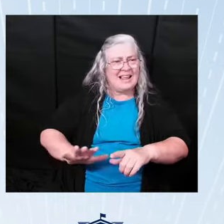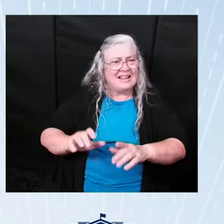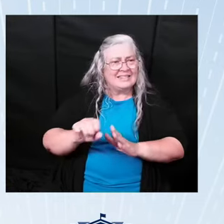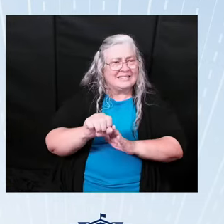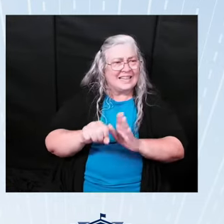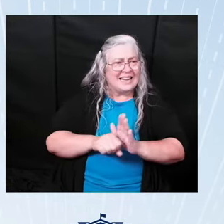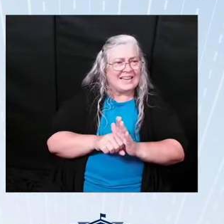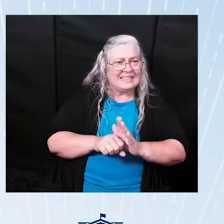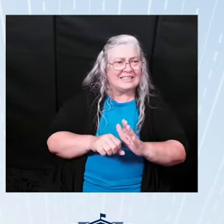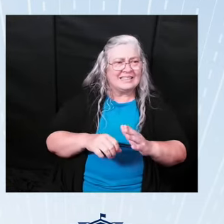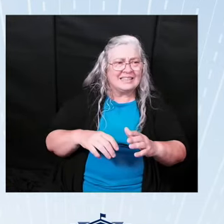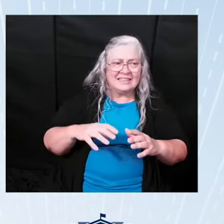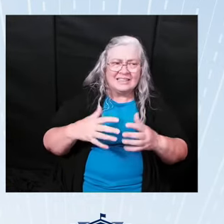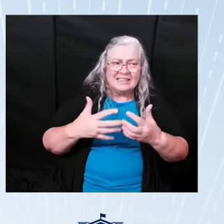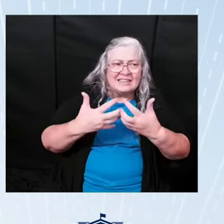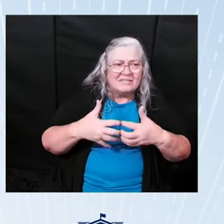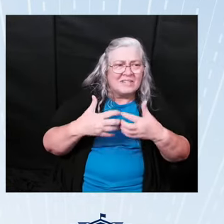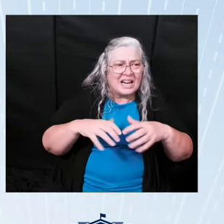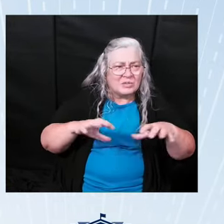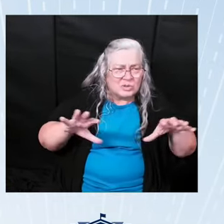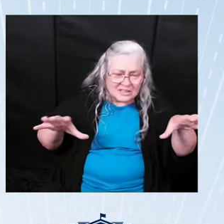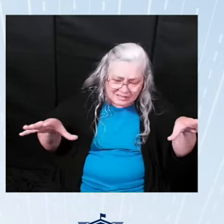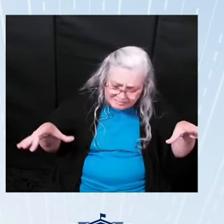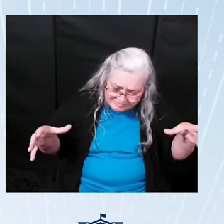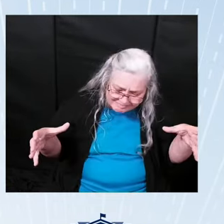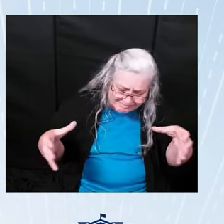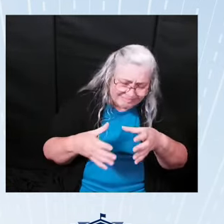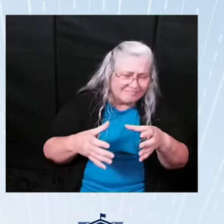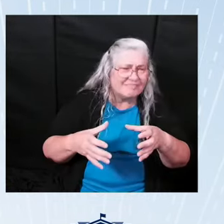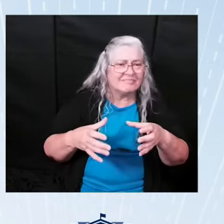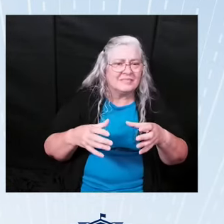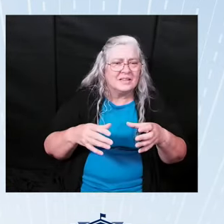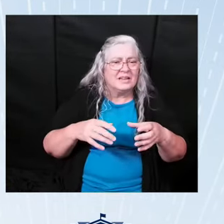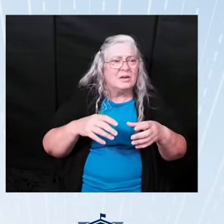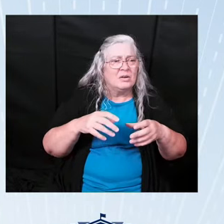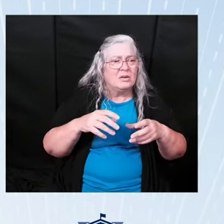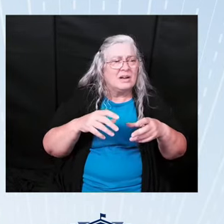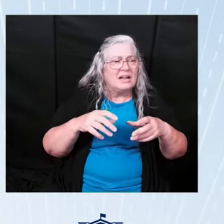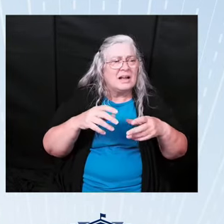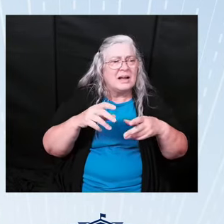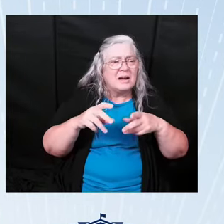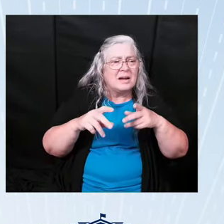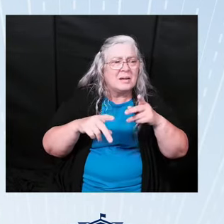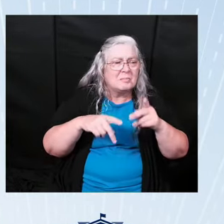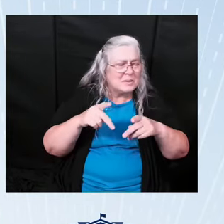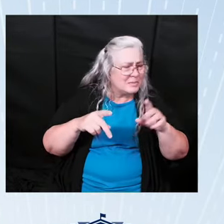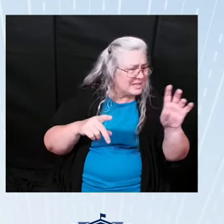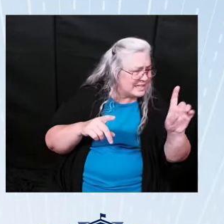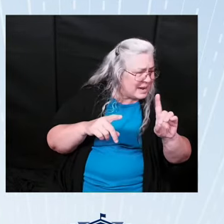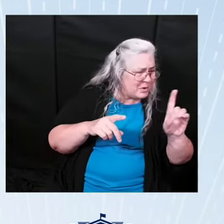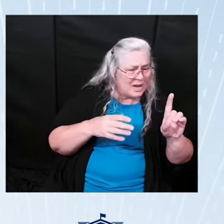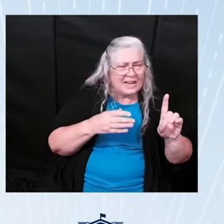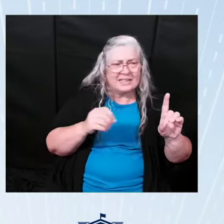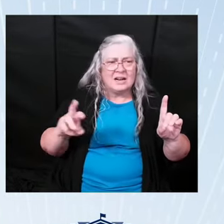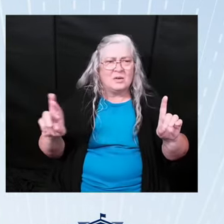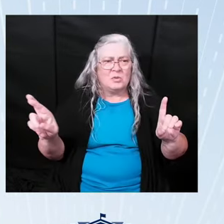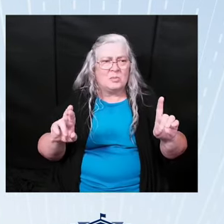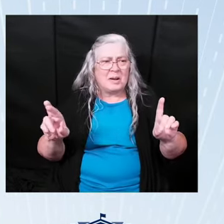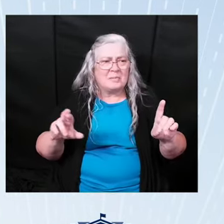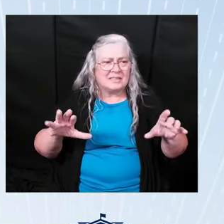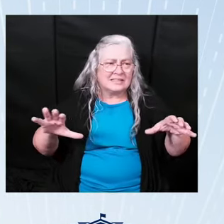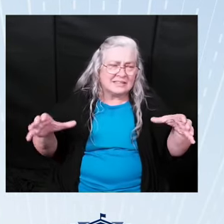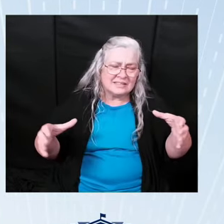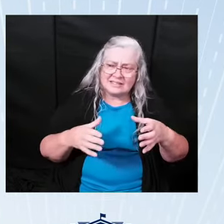to pass an update to building codes, not just to boost energy, but to boost resilience. So we